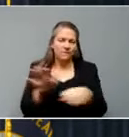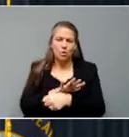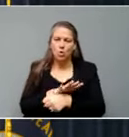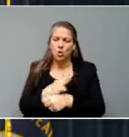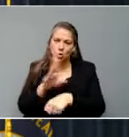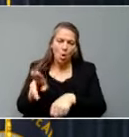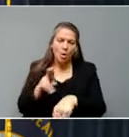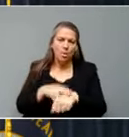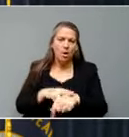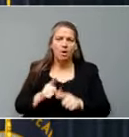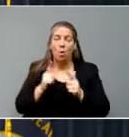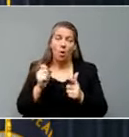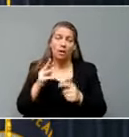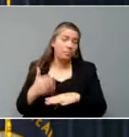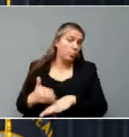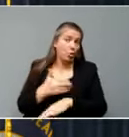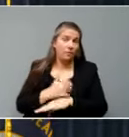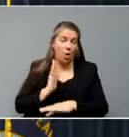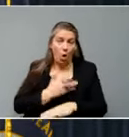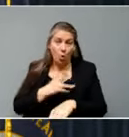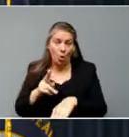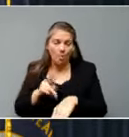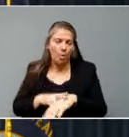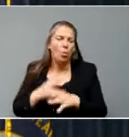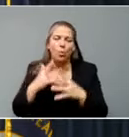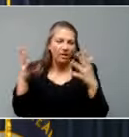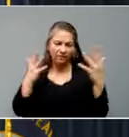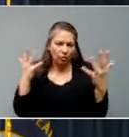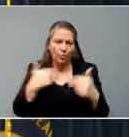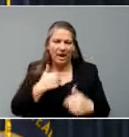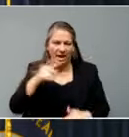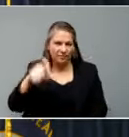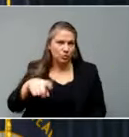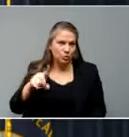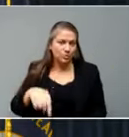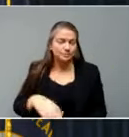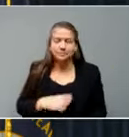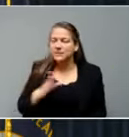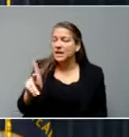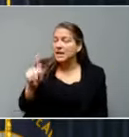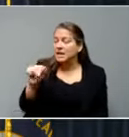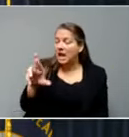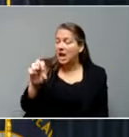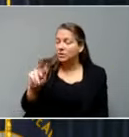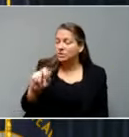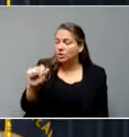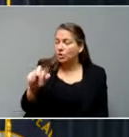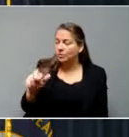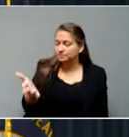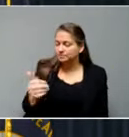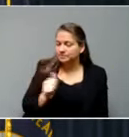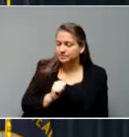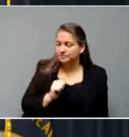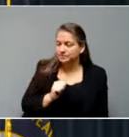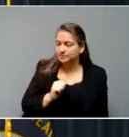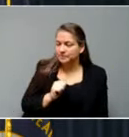better normal, whichever route we have to go. Karen Czar, WKY.